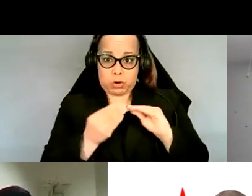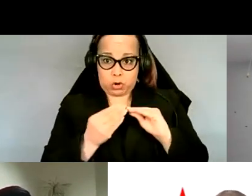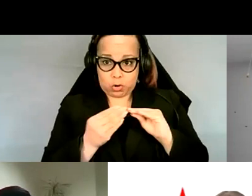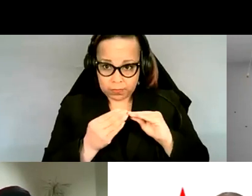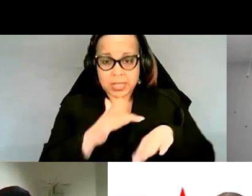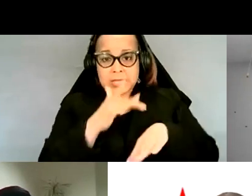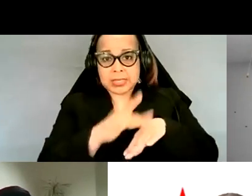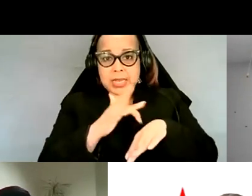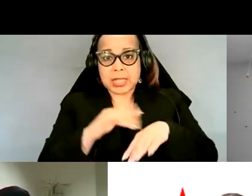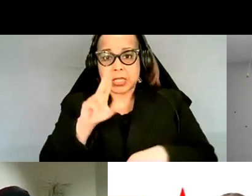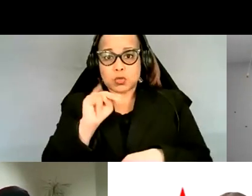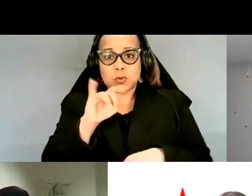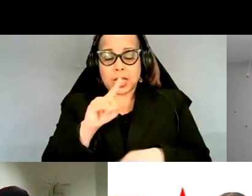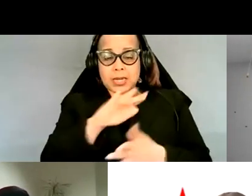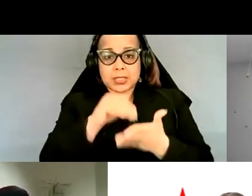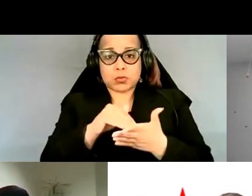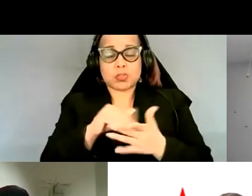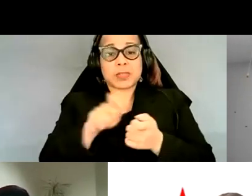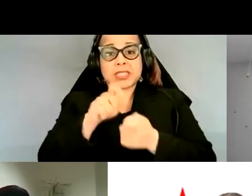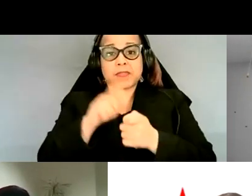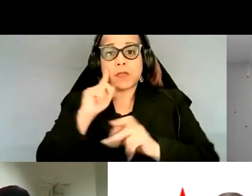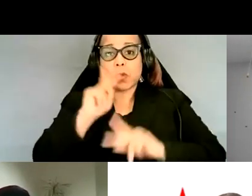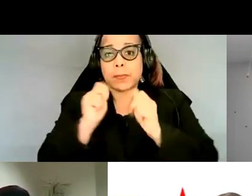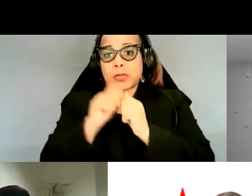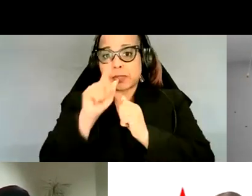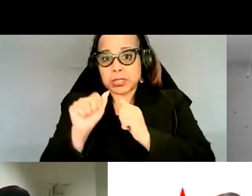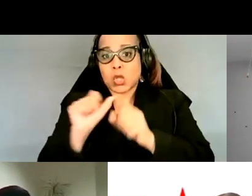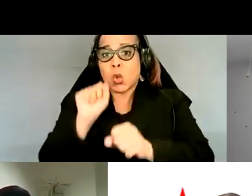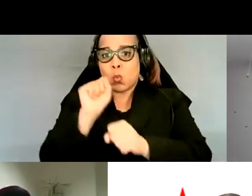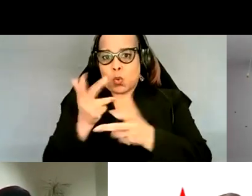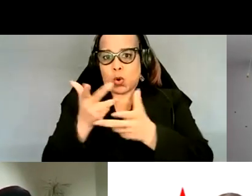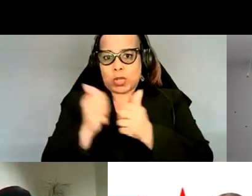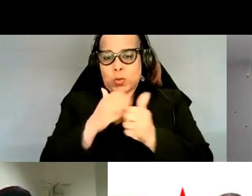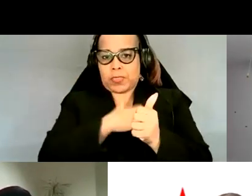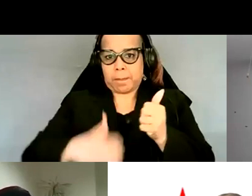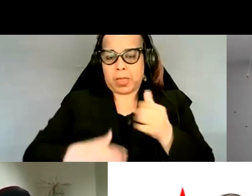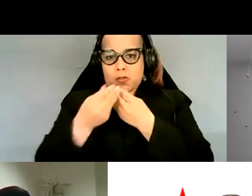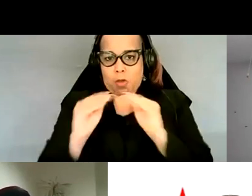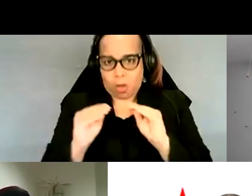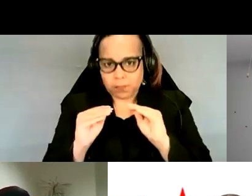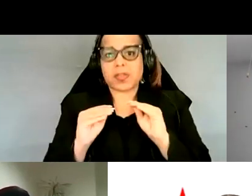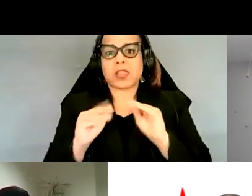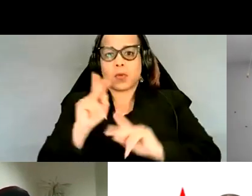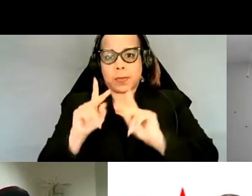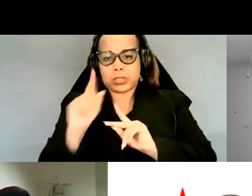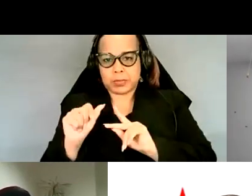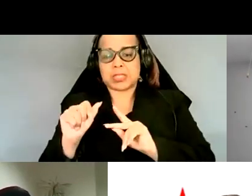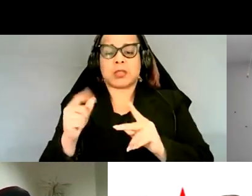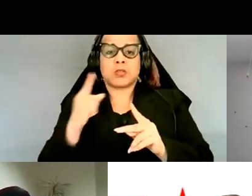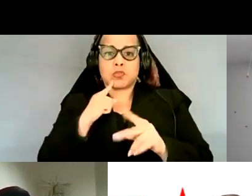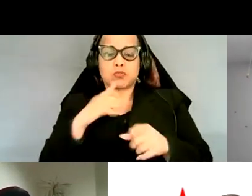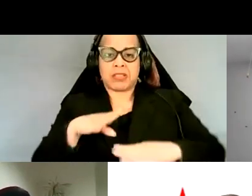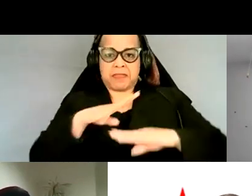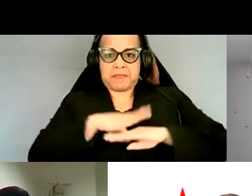at United Centers specifically for people with disabilities. And we're working with the mayor's office on people with disabilities in order to fill those slots as